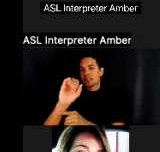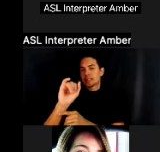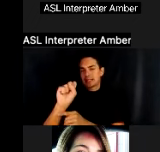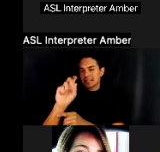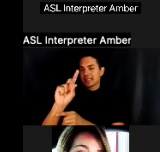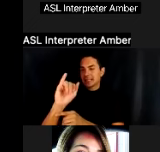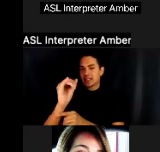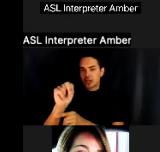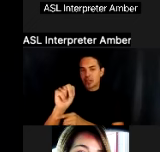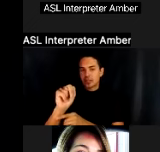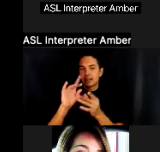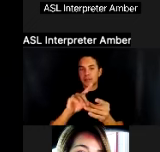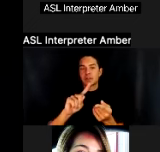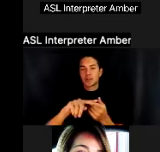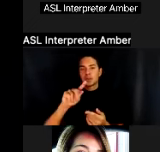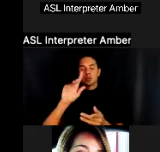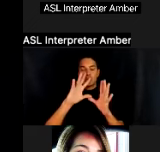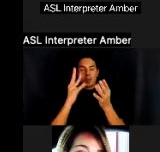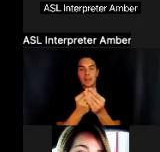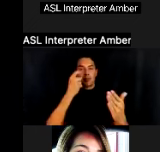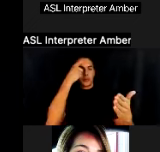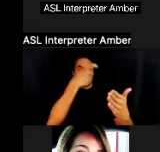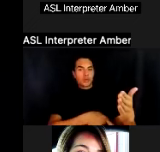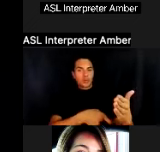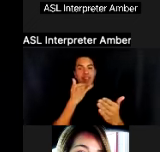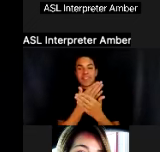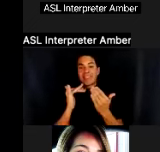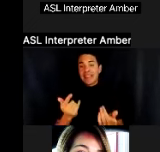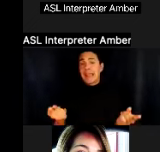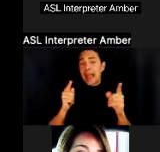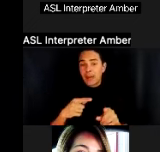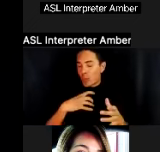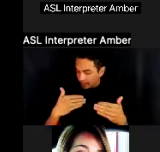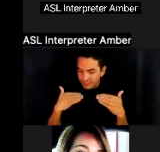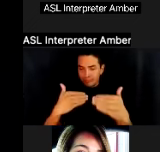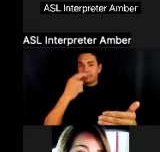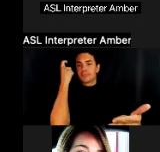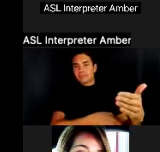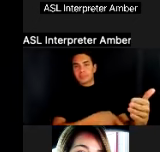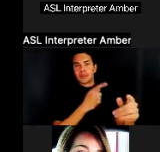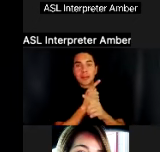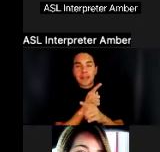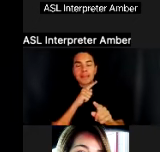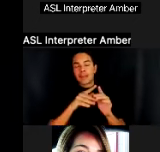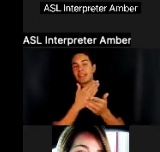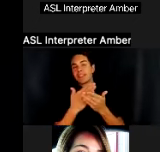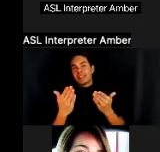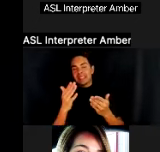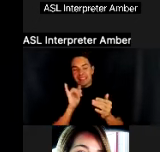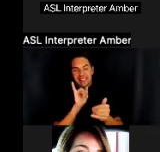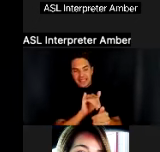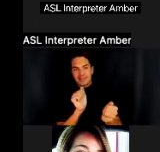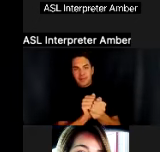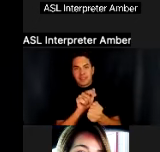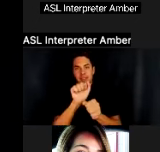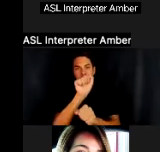prosecute, right, these crimes that are happening. Now there's a lot of things to be said about like that infrastructure that would be required to